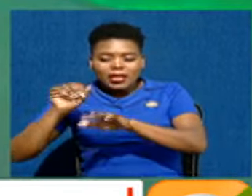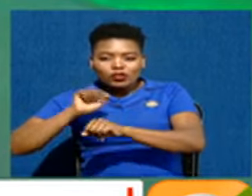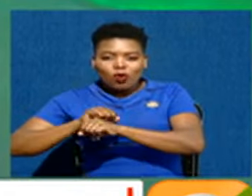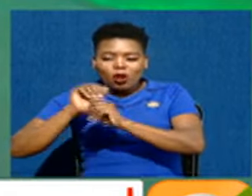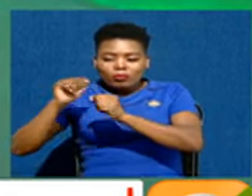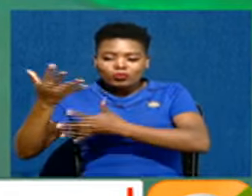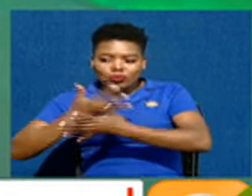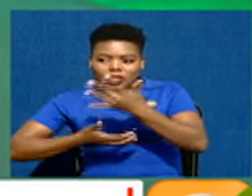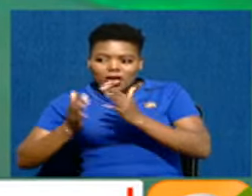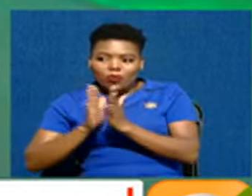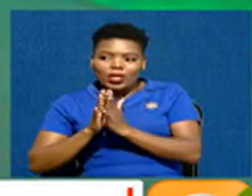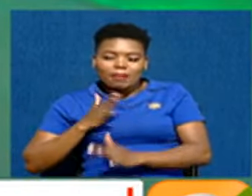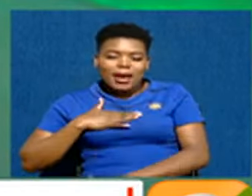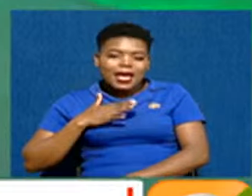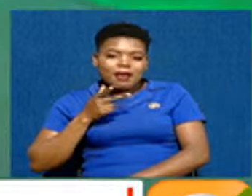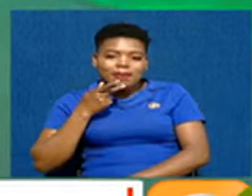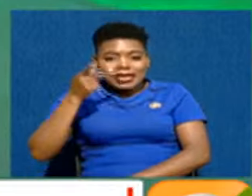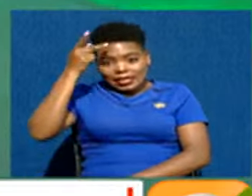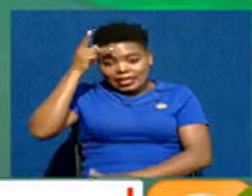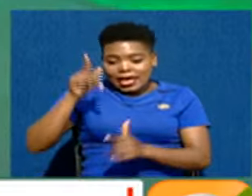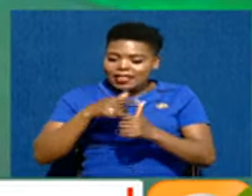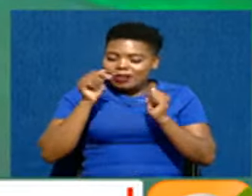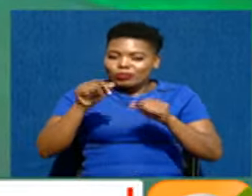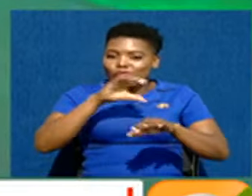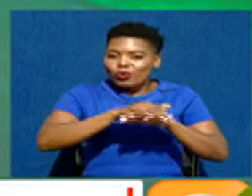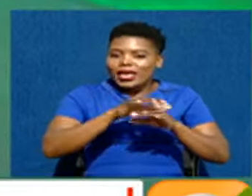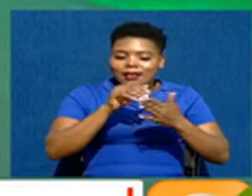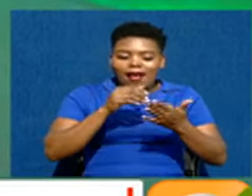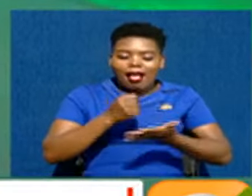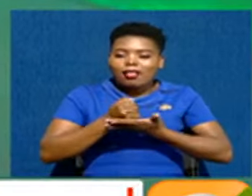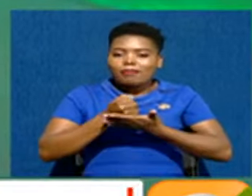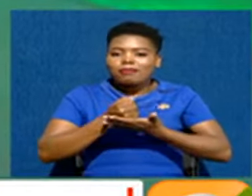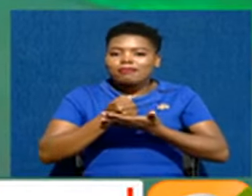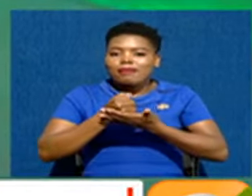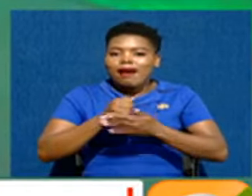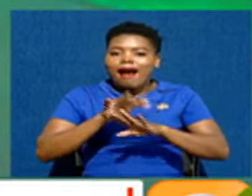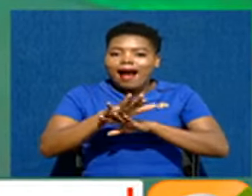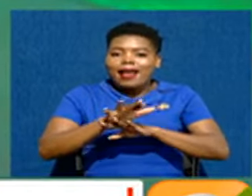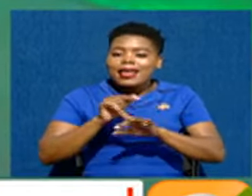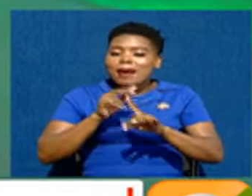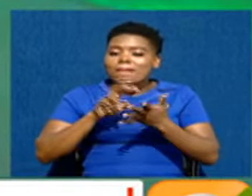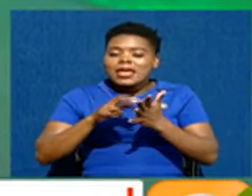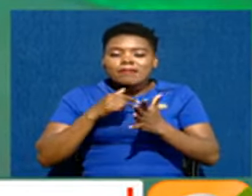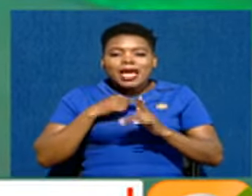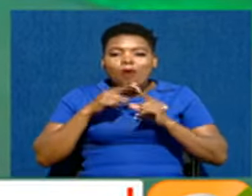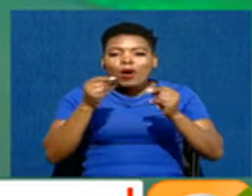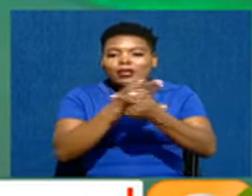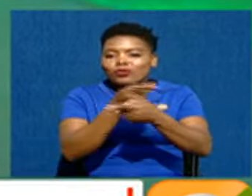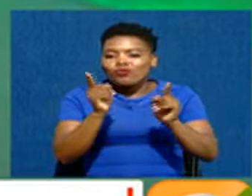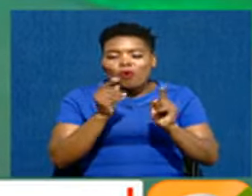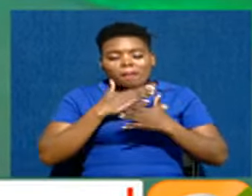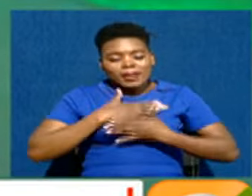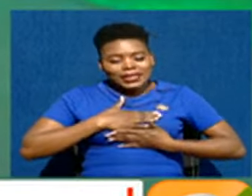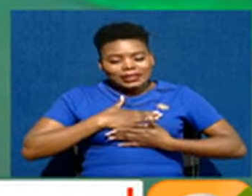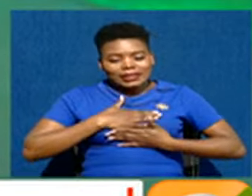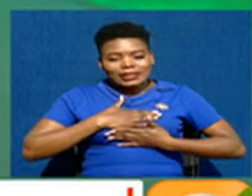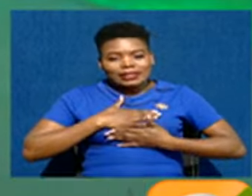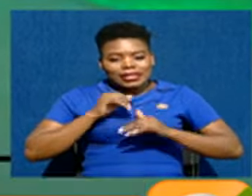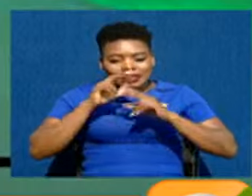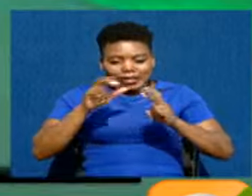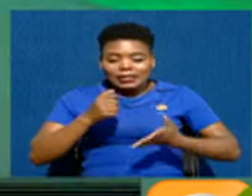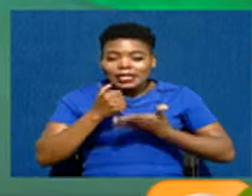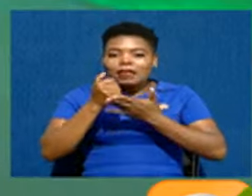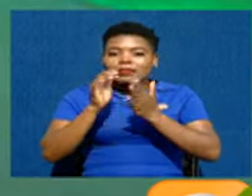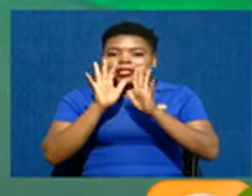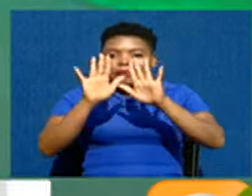gotten to where I reached. Yeah, so seeking help is important, and be aware that you're not alone.